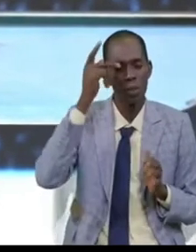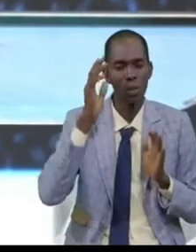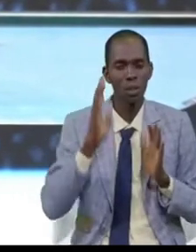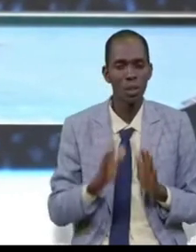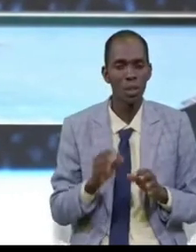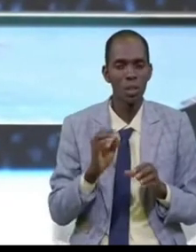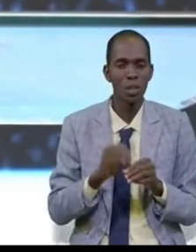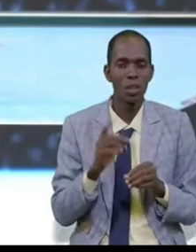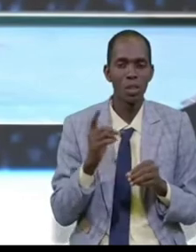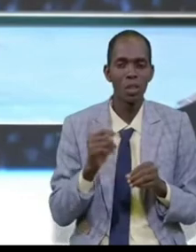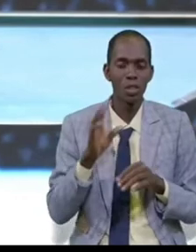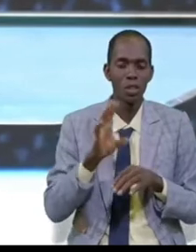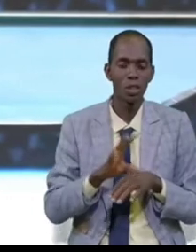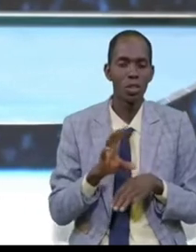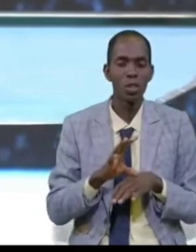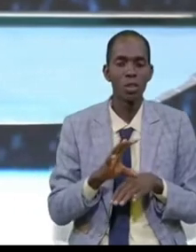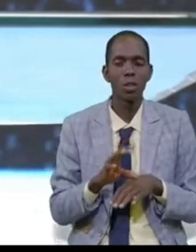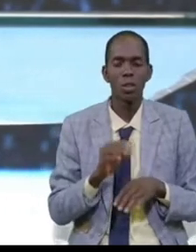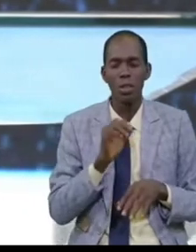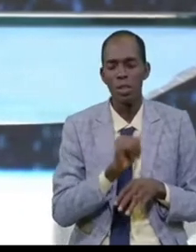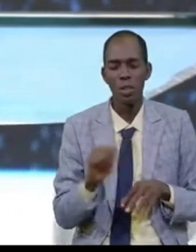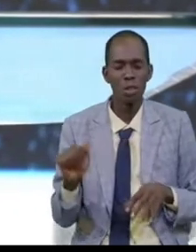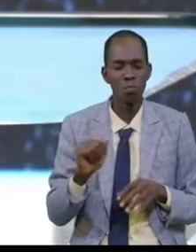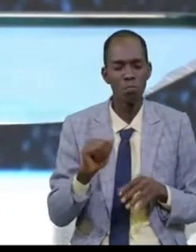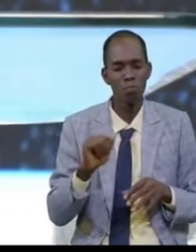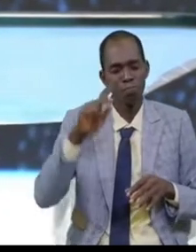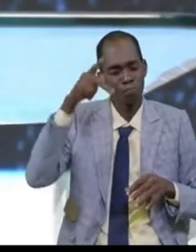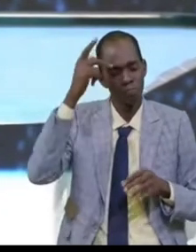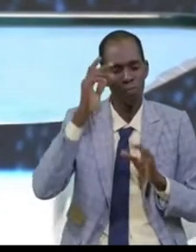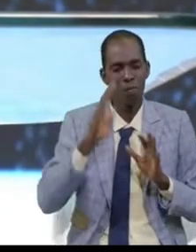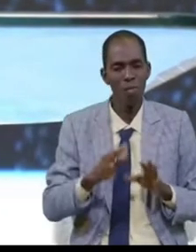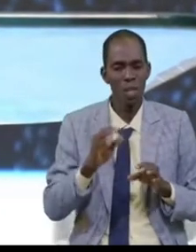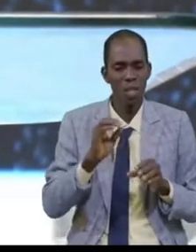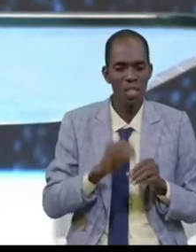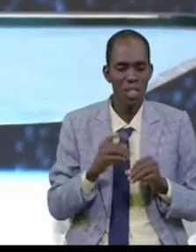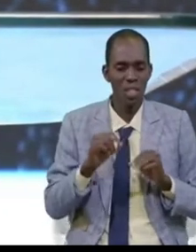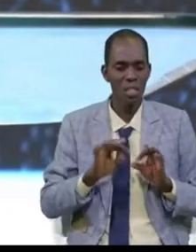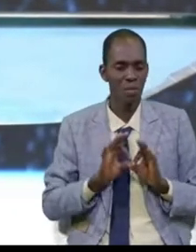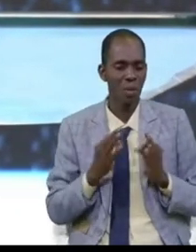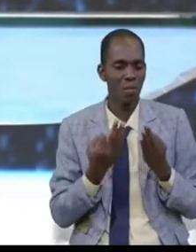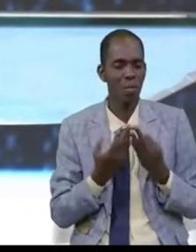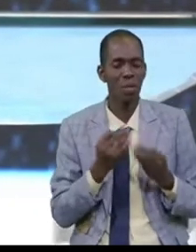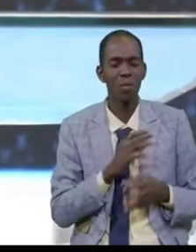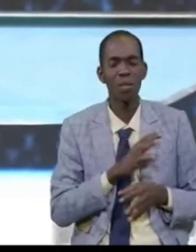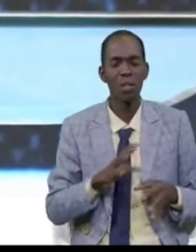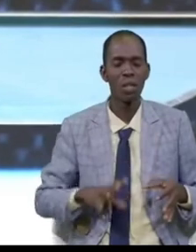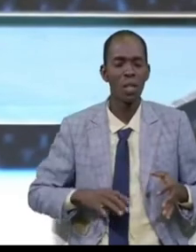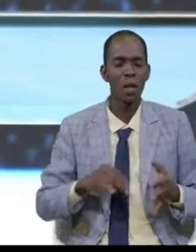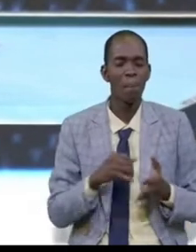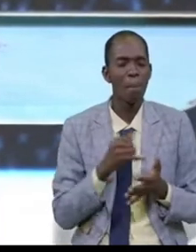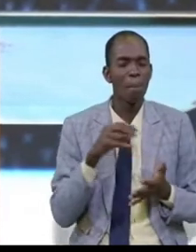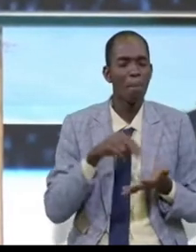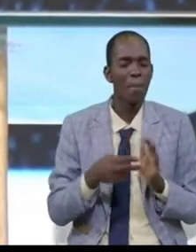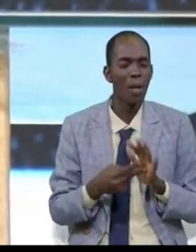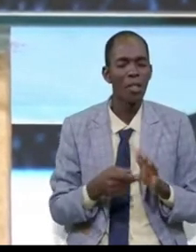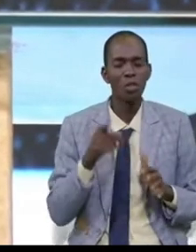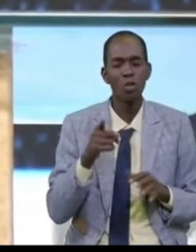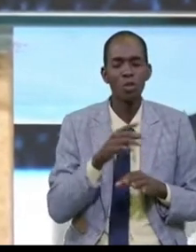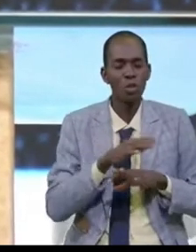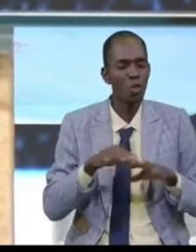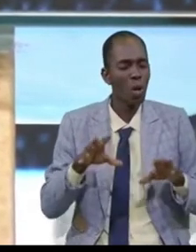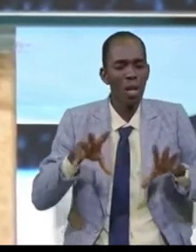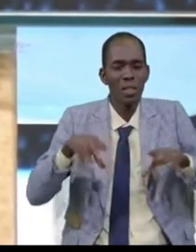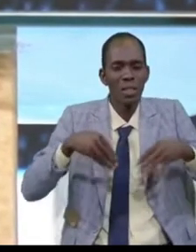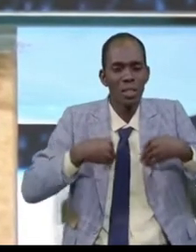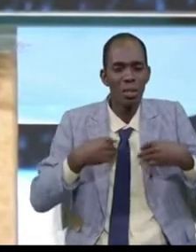a politician in the body of Christ. It means that you are saying you don't accept what God